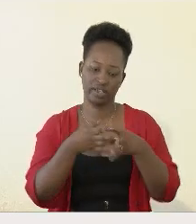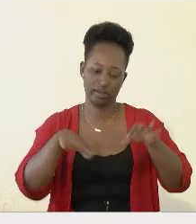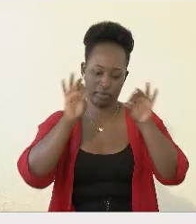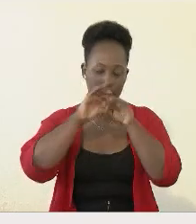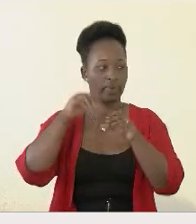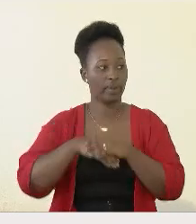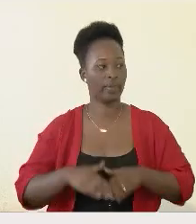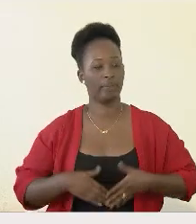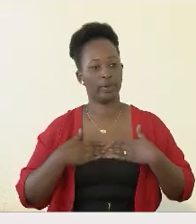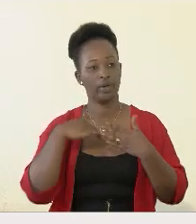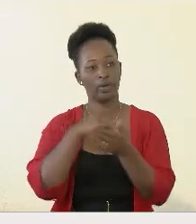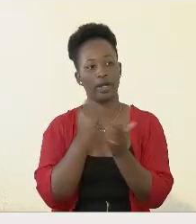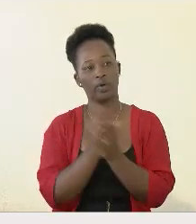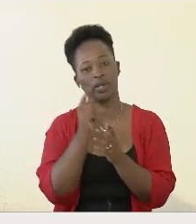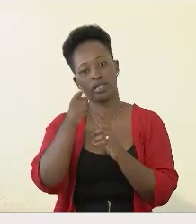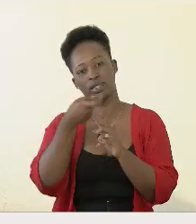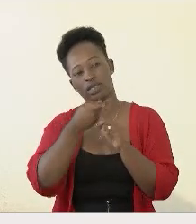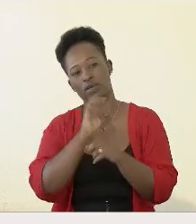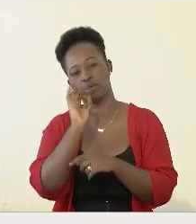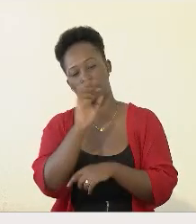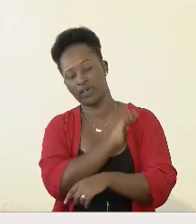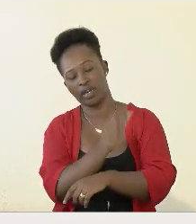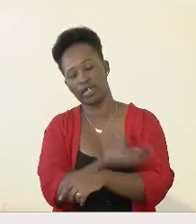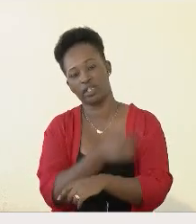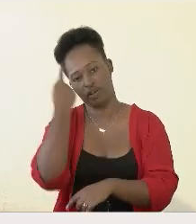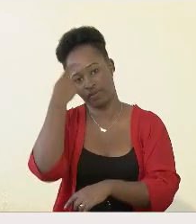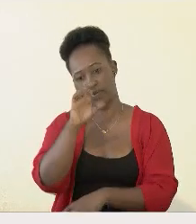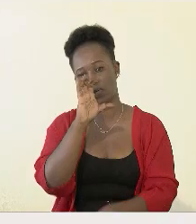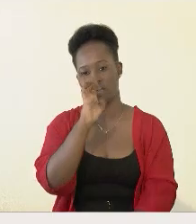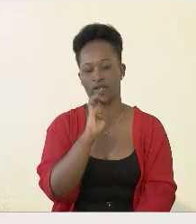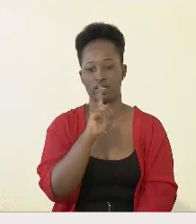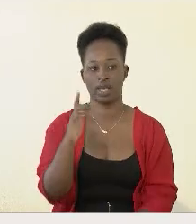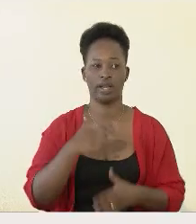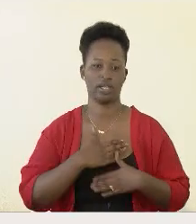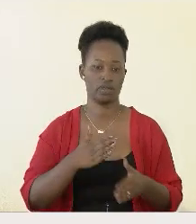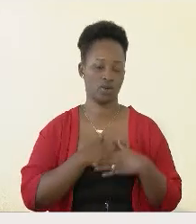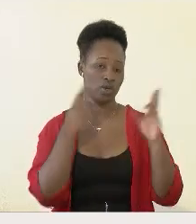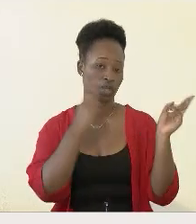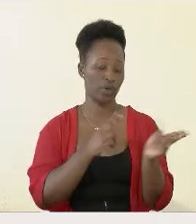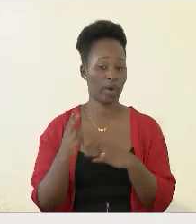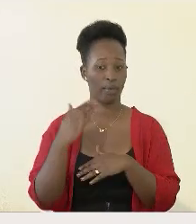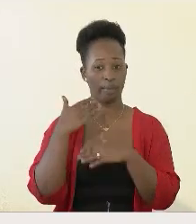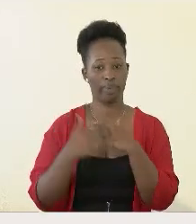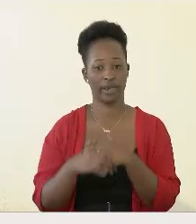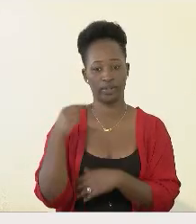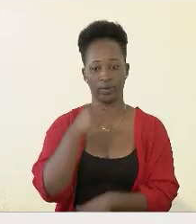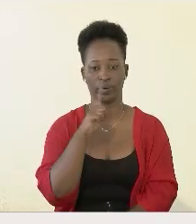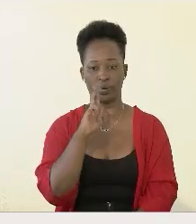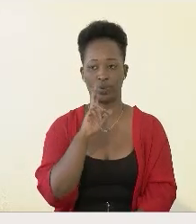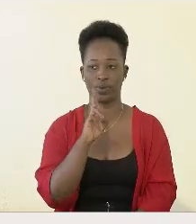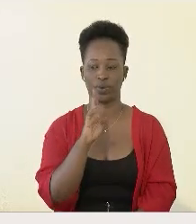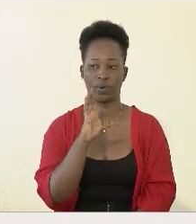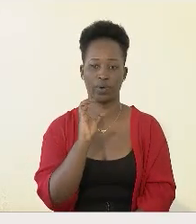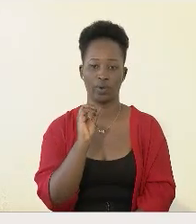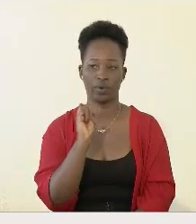because it is a source of energy for cell respiration. The normal blood glucose level required in the body for